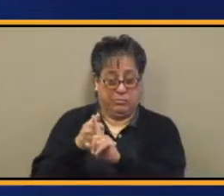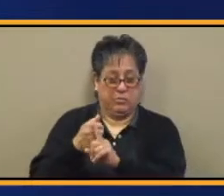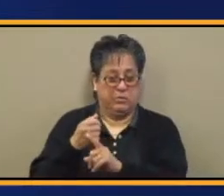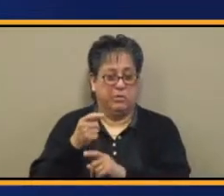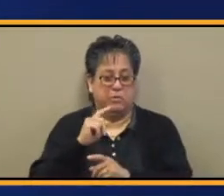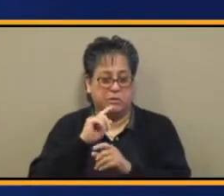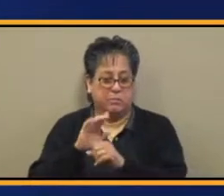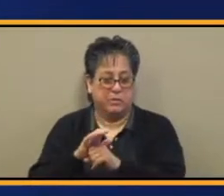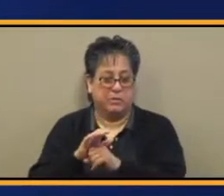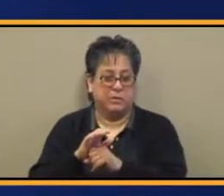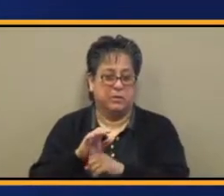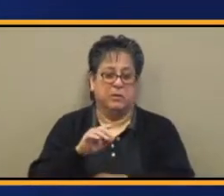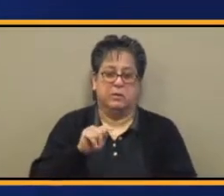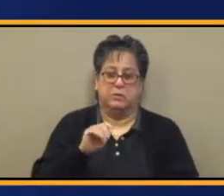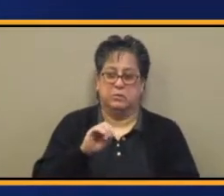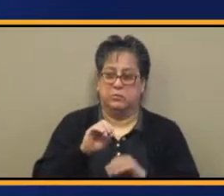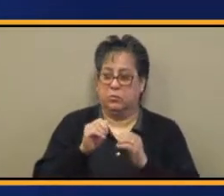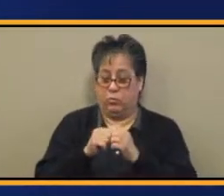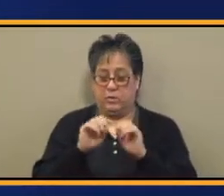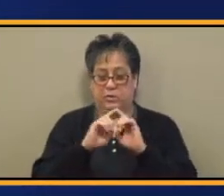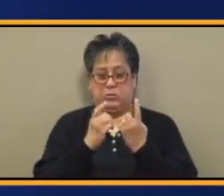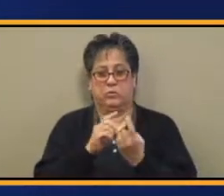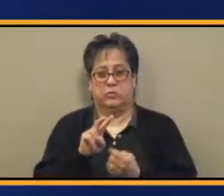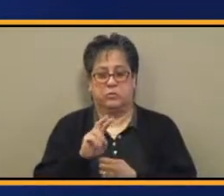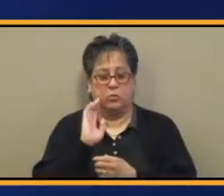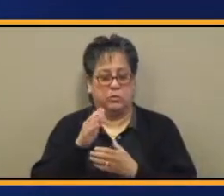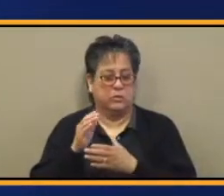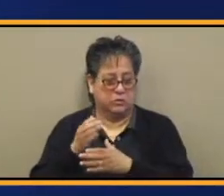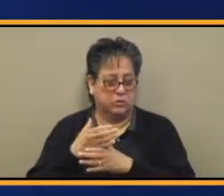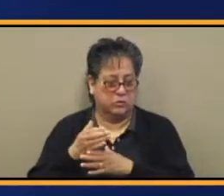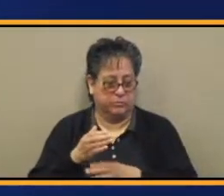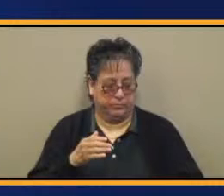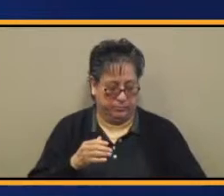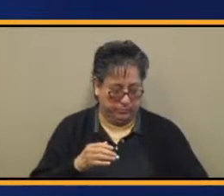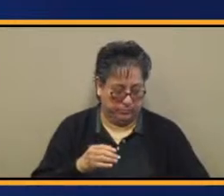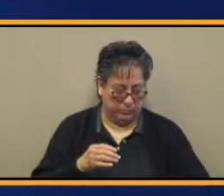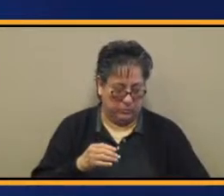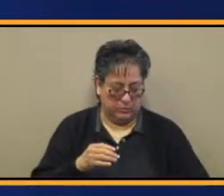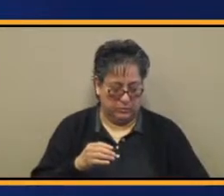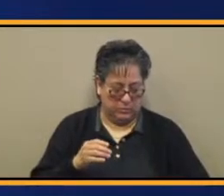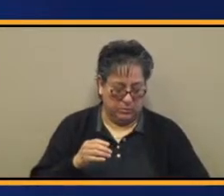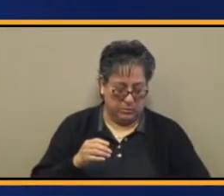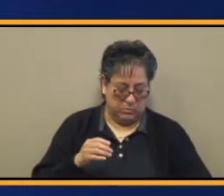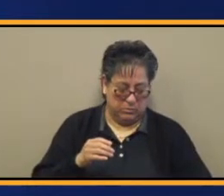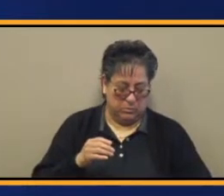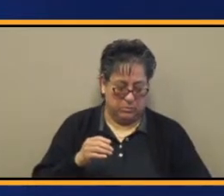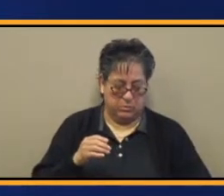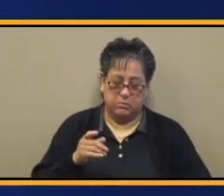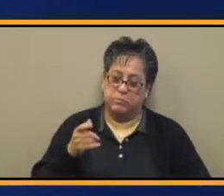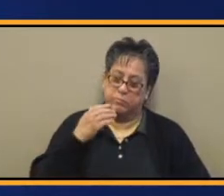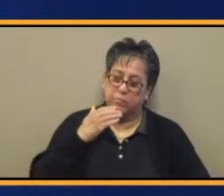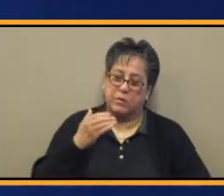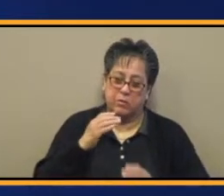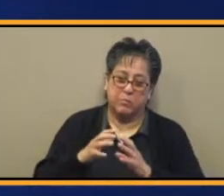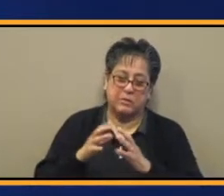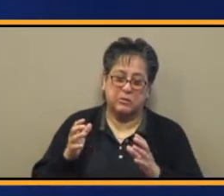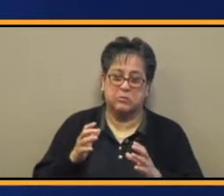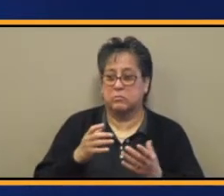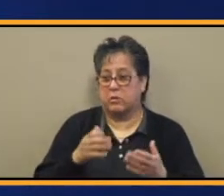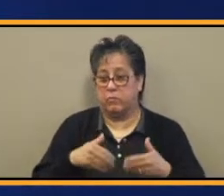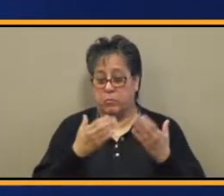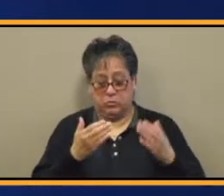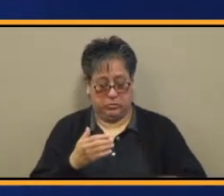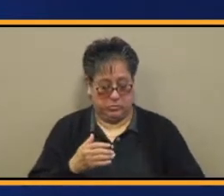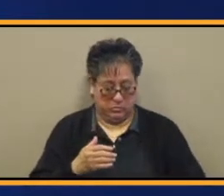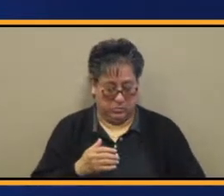Representative Acevedo that he would share that with all of us. Representative Acevedo? Oh, you're not on there anymore. Thank you very much. With that, do we have a motion?